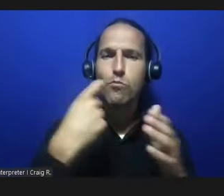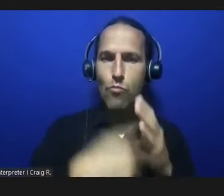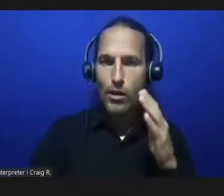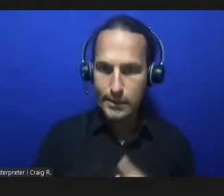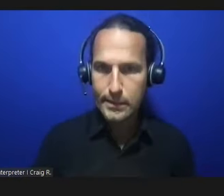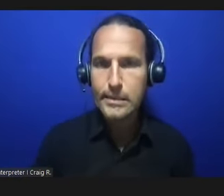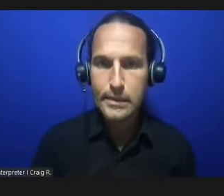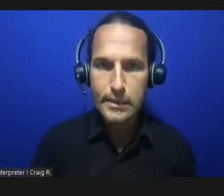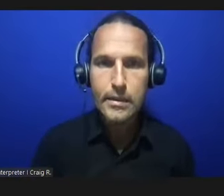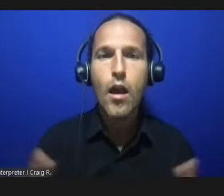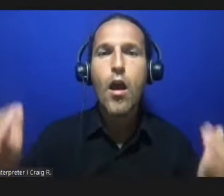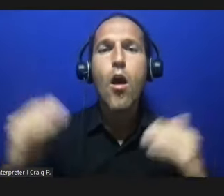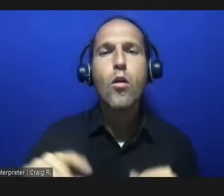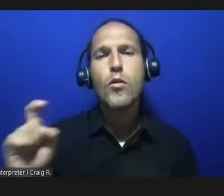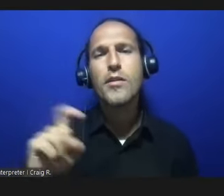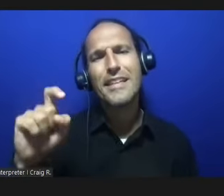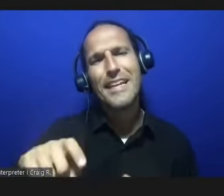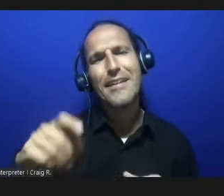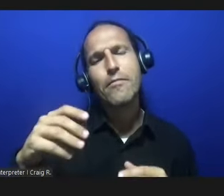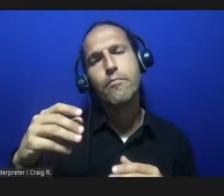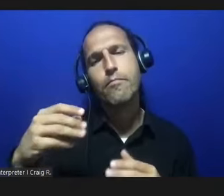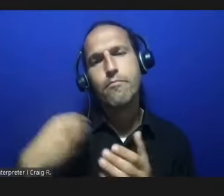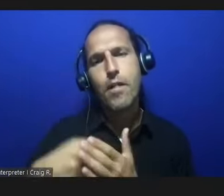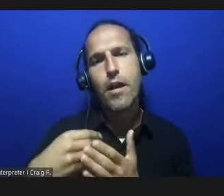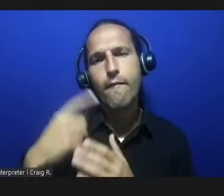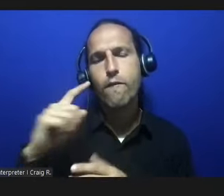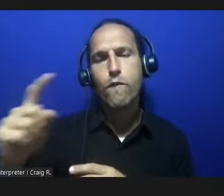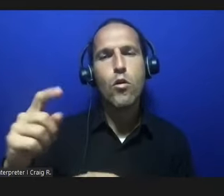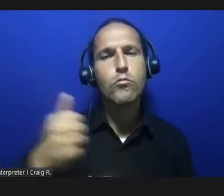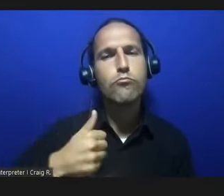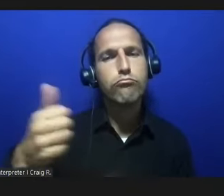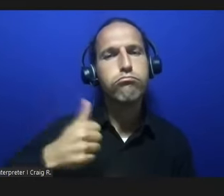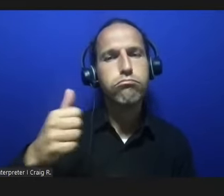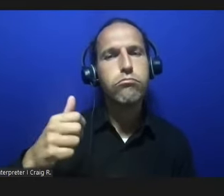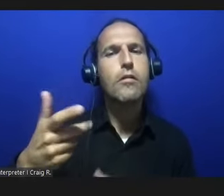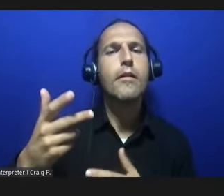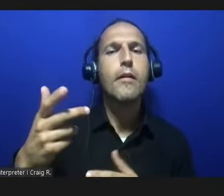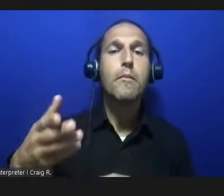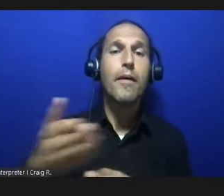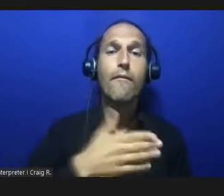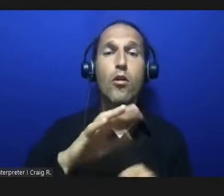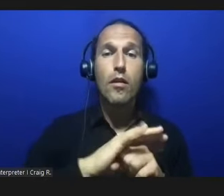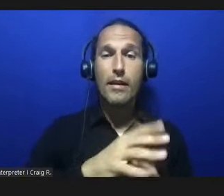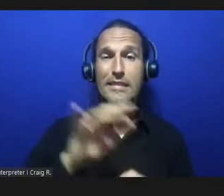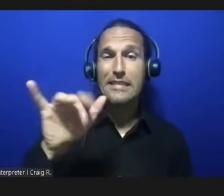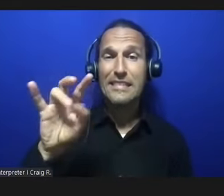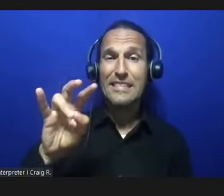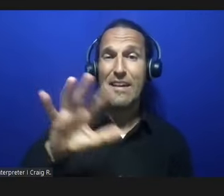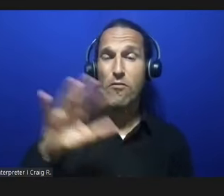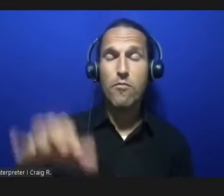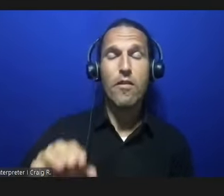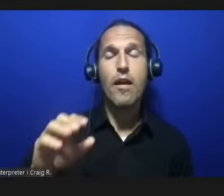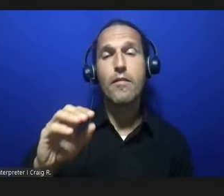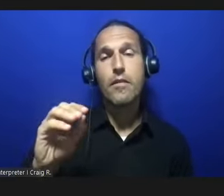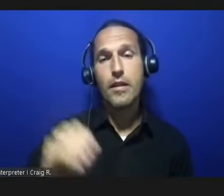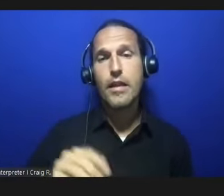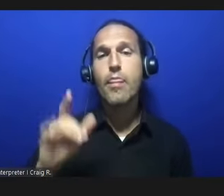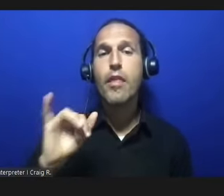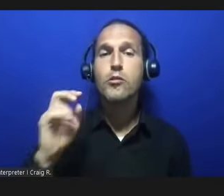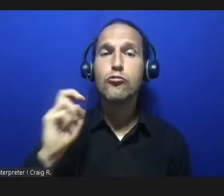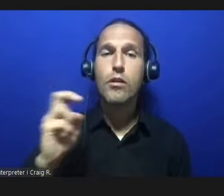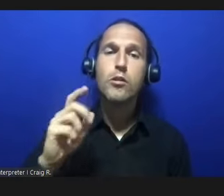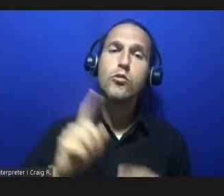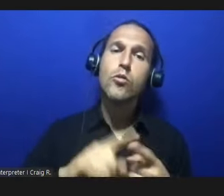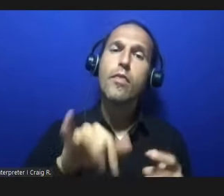There is also a need for sustainable funding source for transit. Prior to the pandemic, nearly 75% of trips into the Manhattan Central